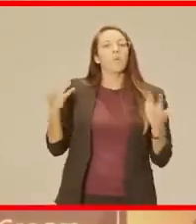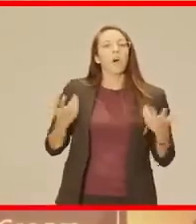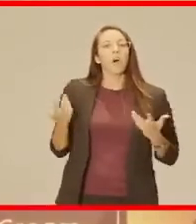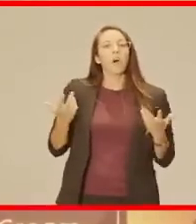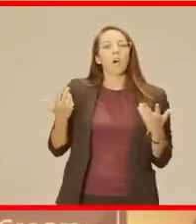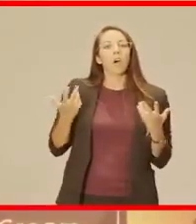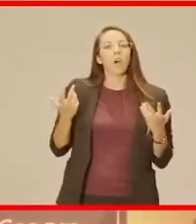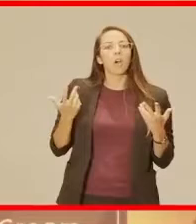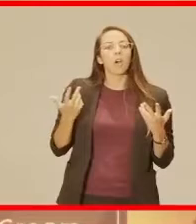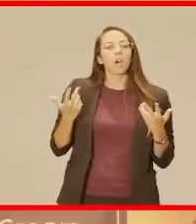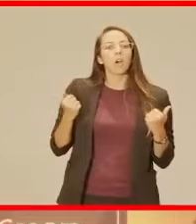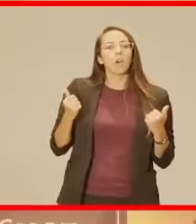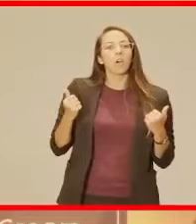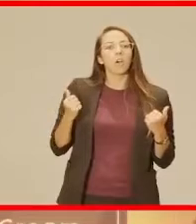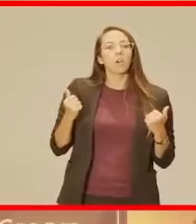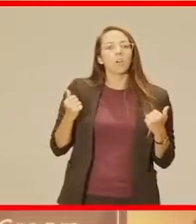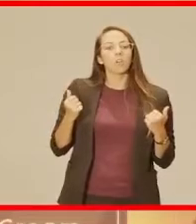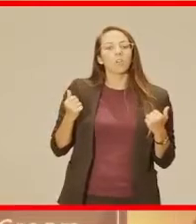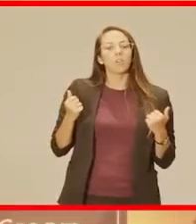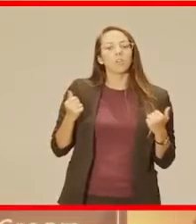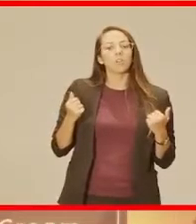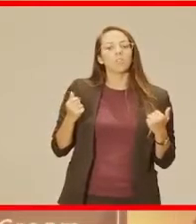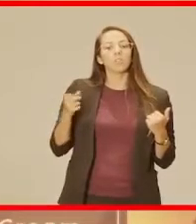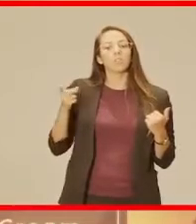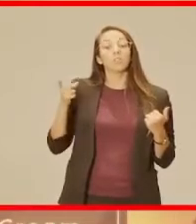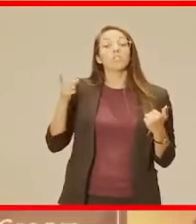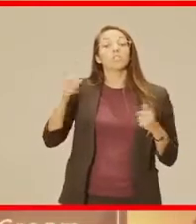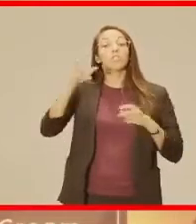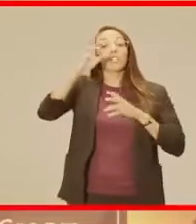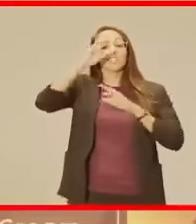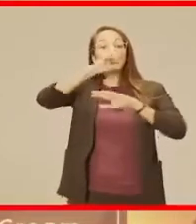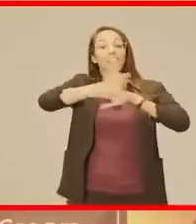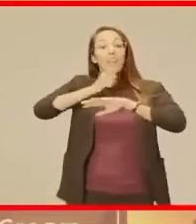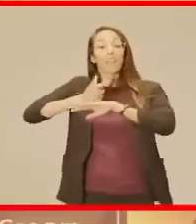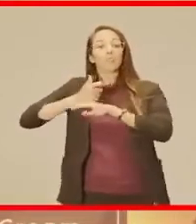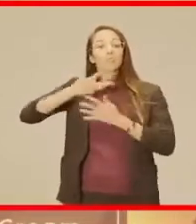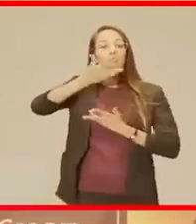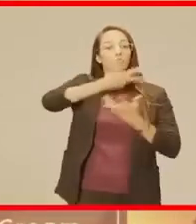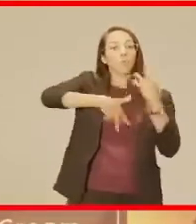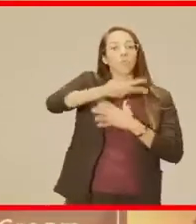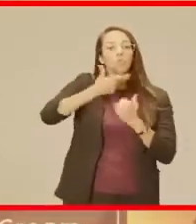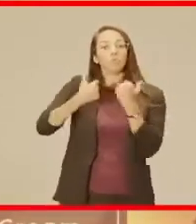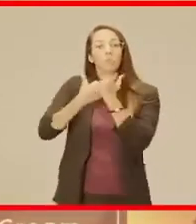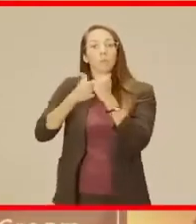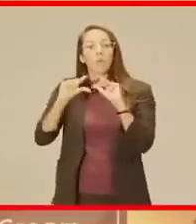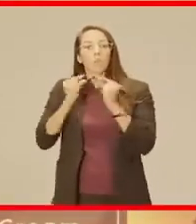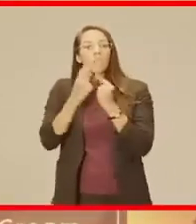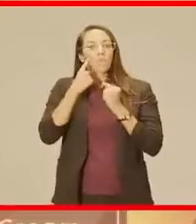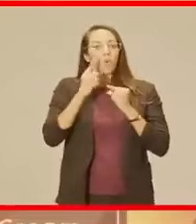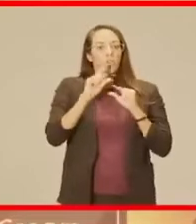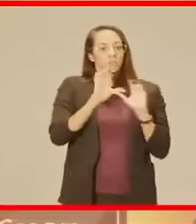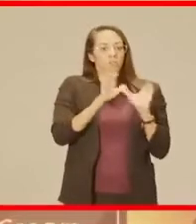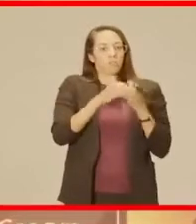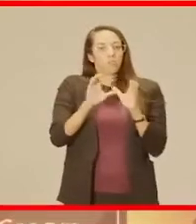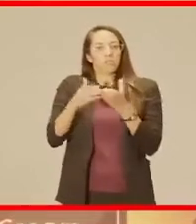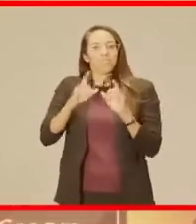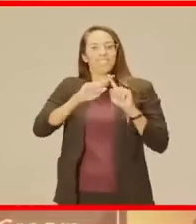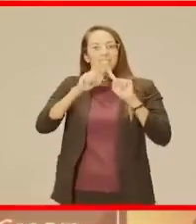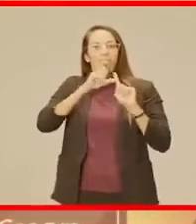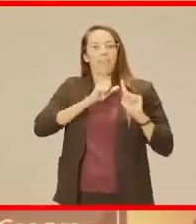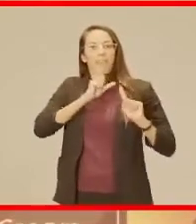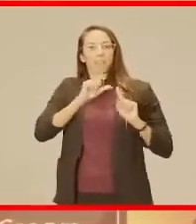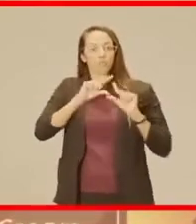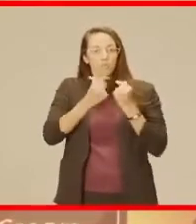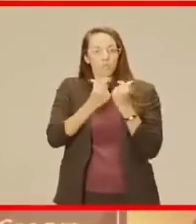when she created social and support groups for autistic females of different ages, she discovered that